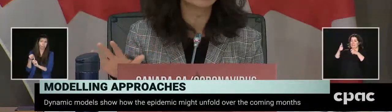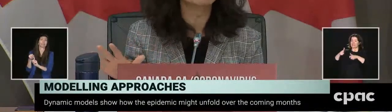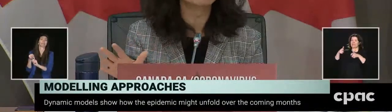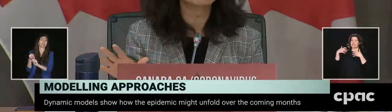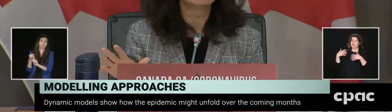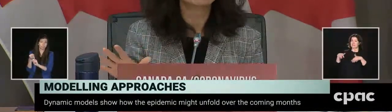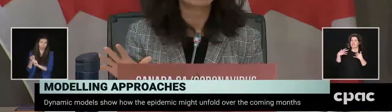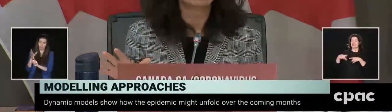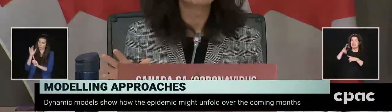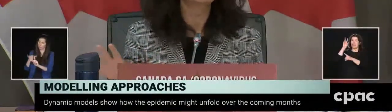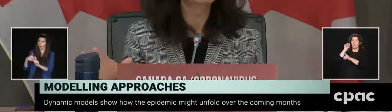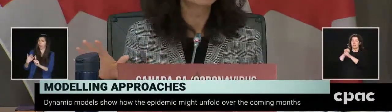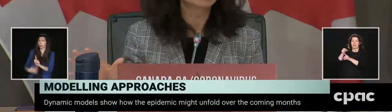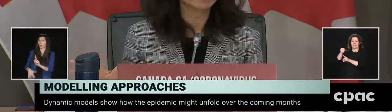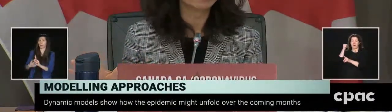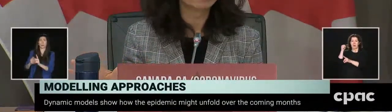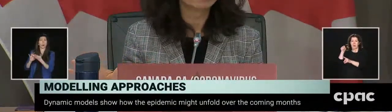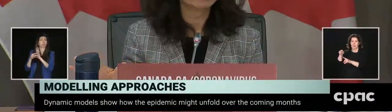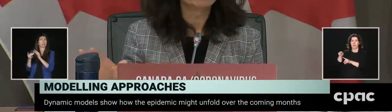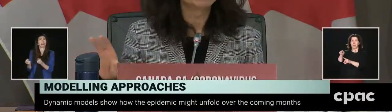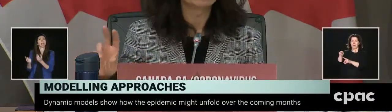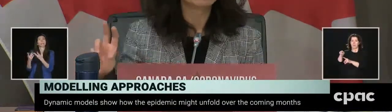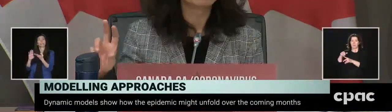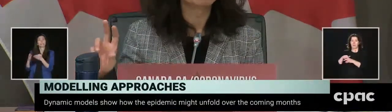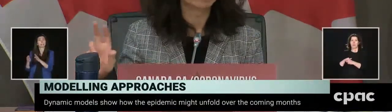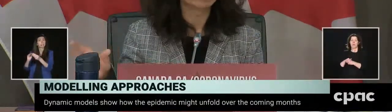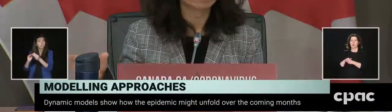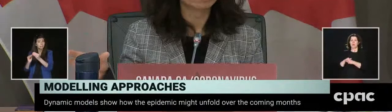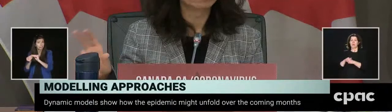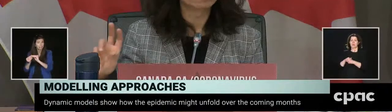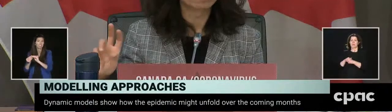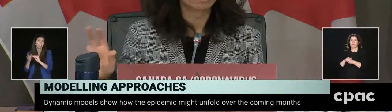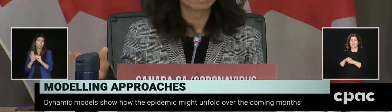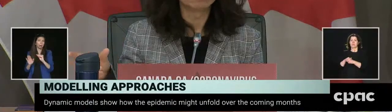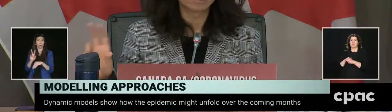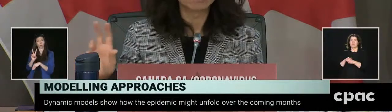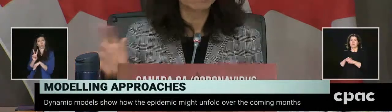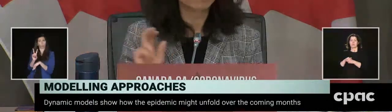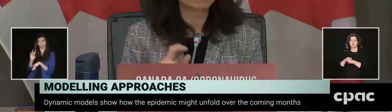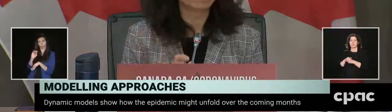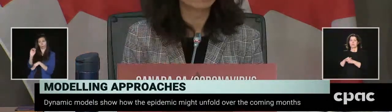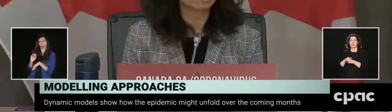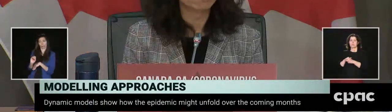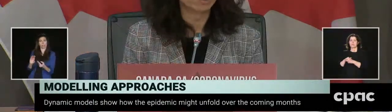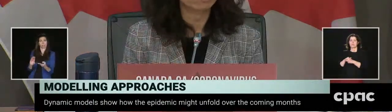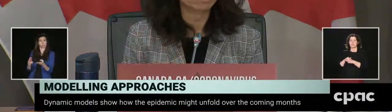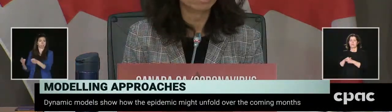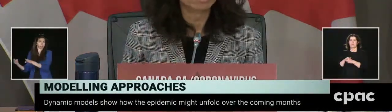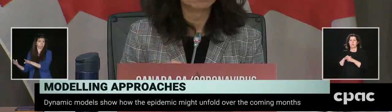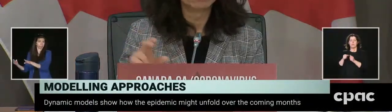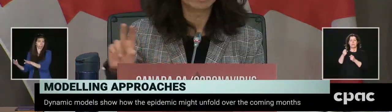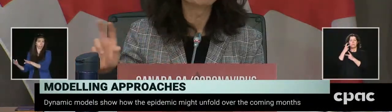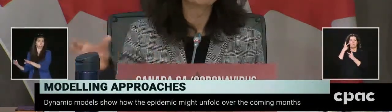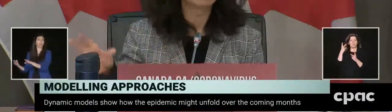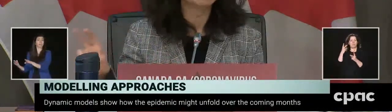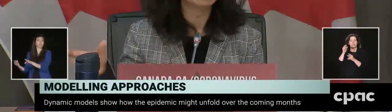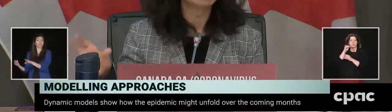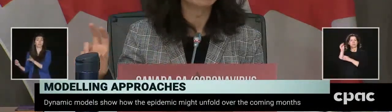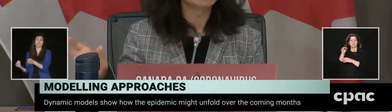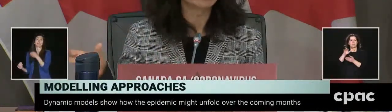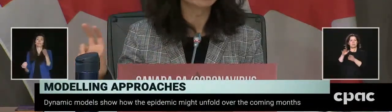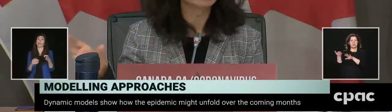fatality of around 2%. But the modelers, some of whom are on the phone, will